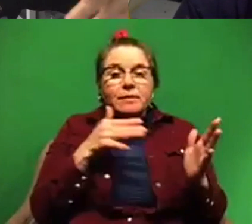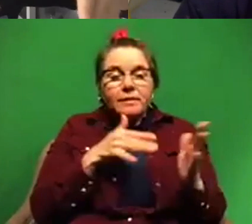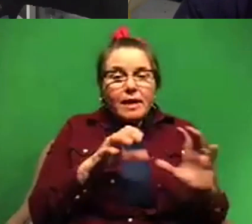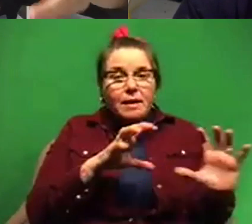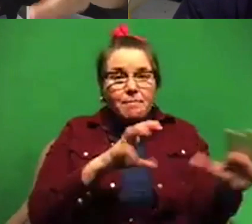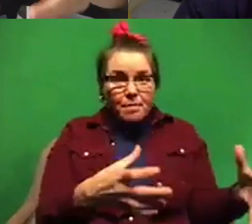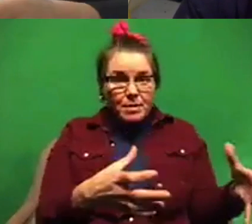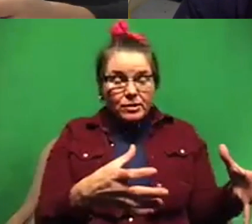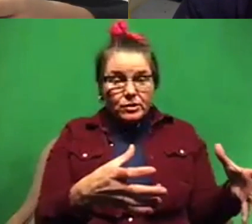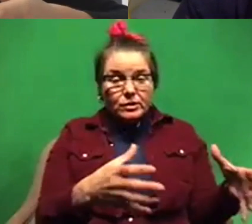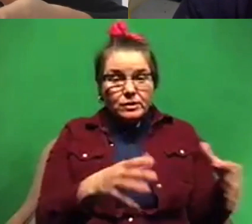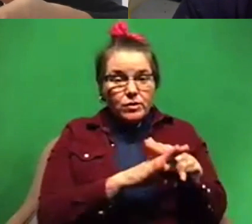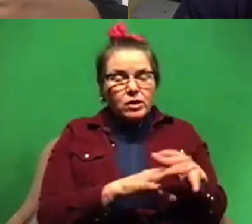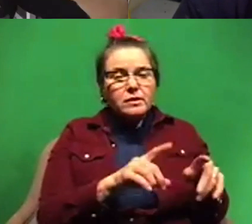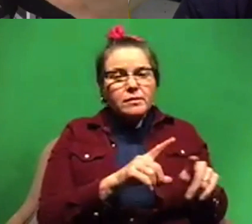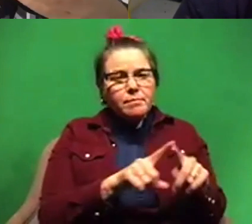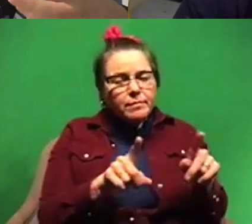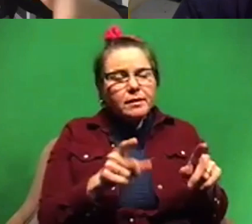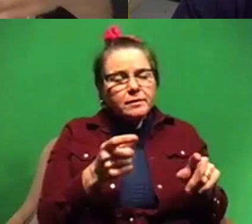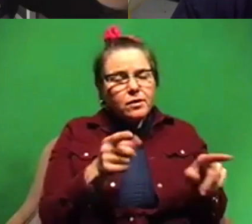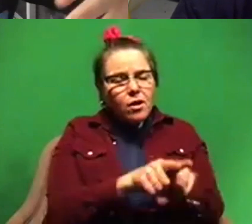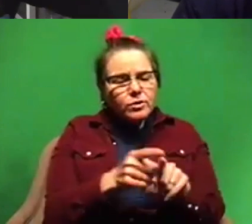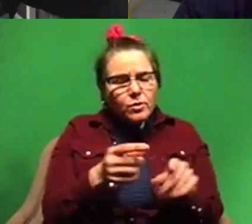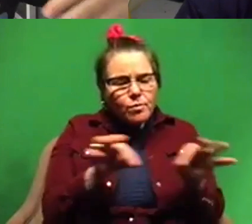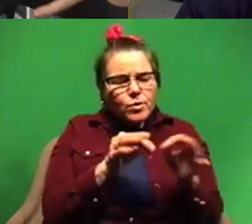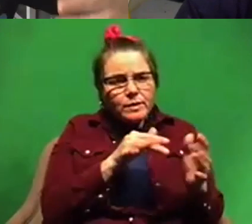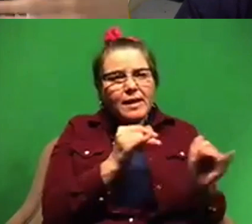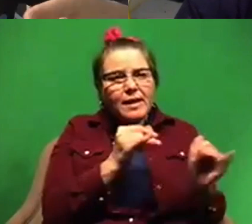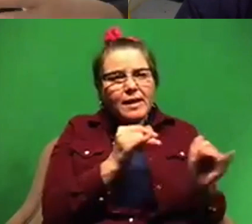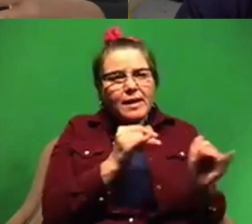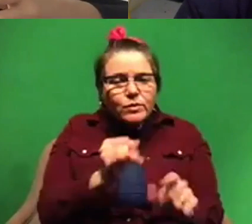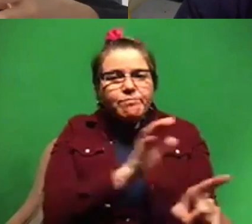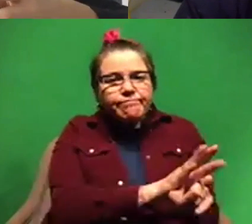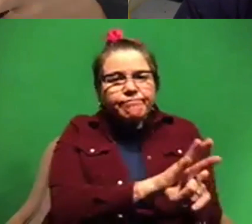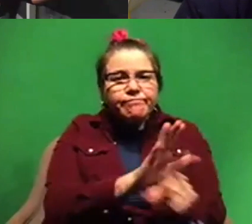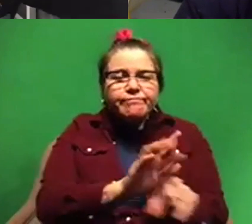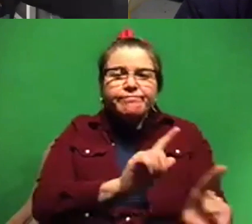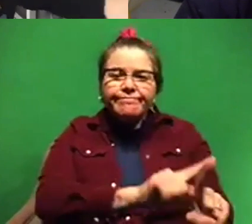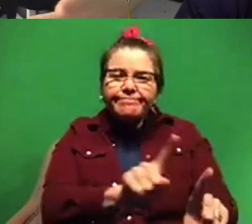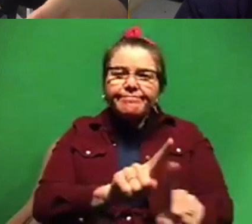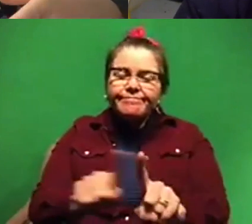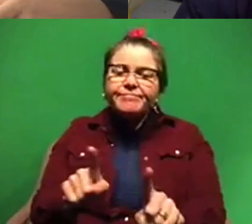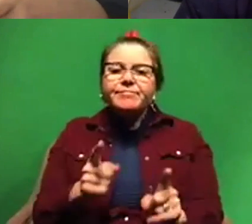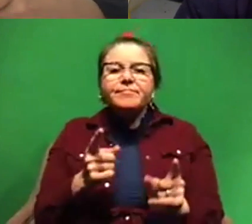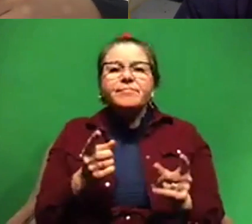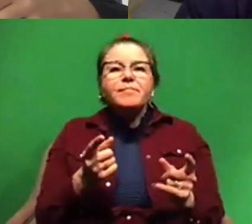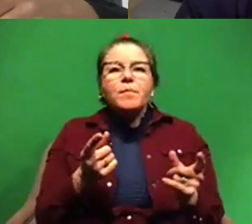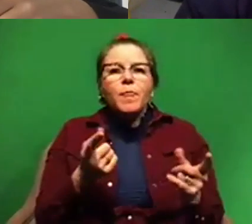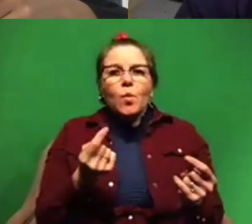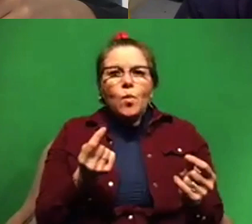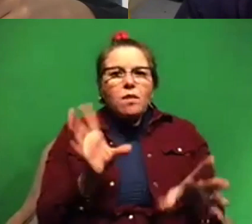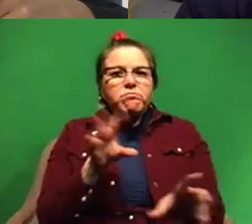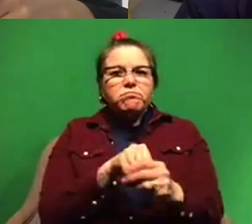but it's equally as important to study individuals and the individual variations between what makes up a population.